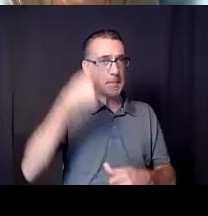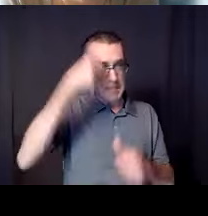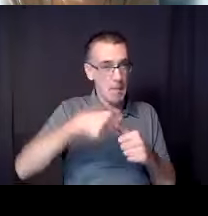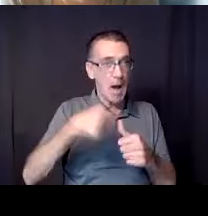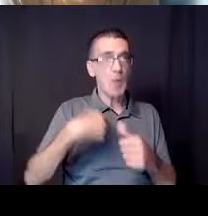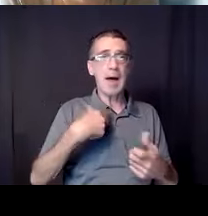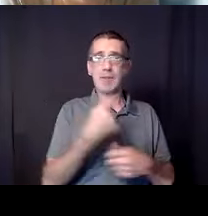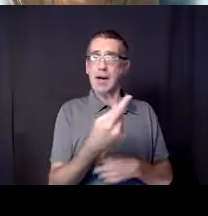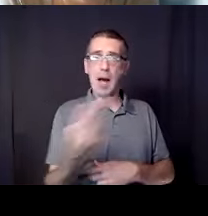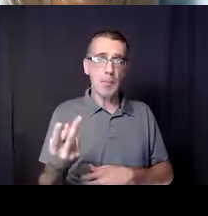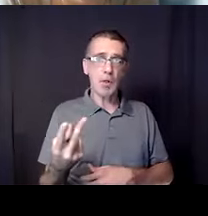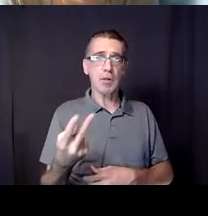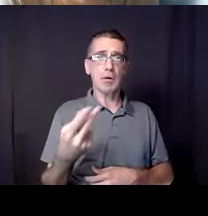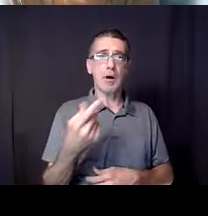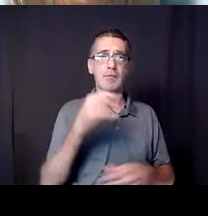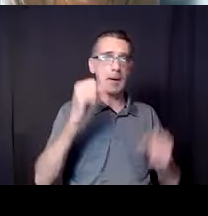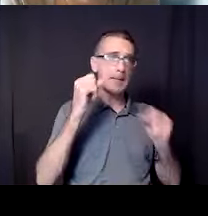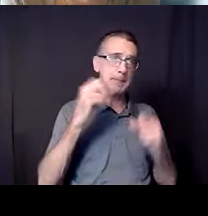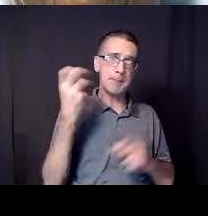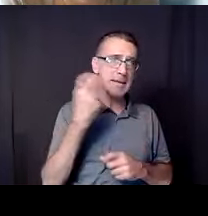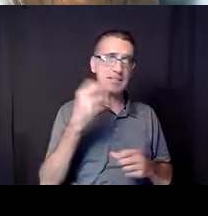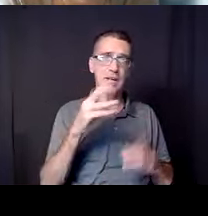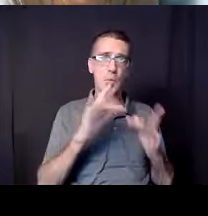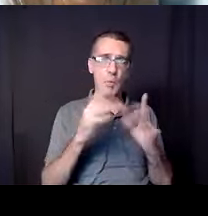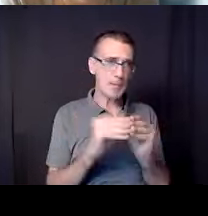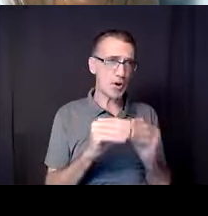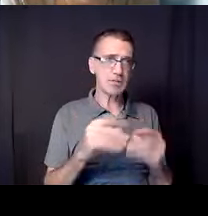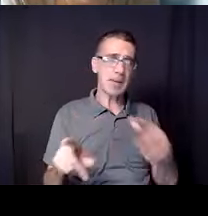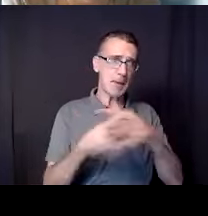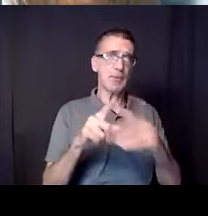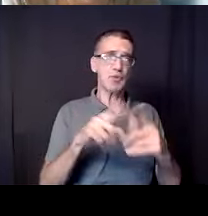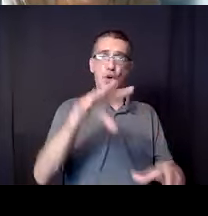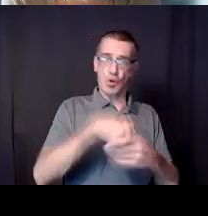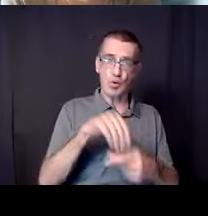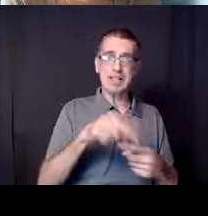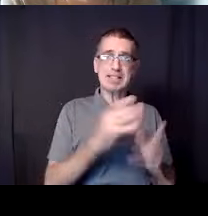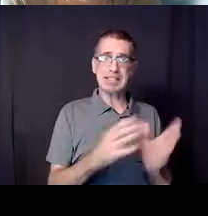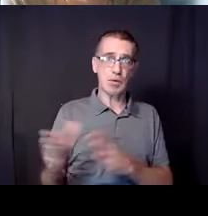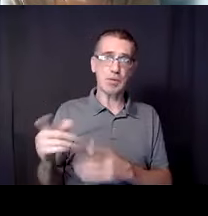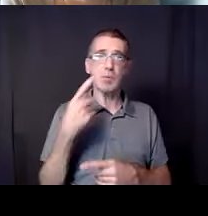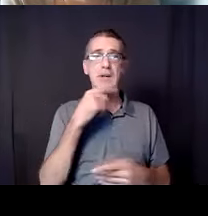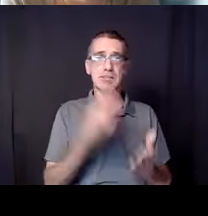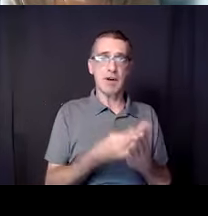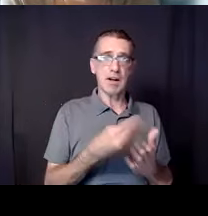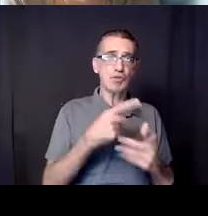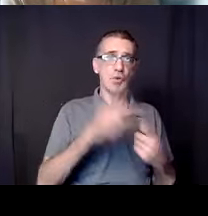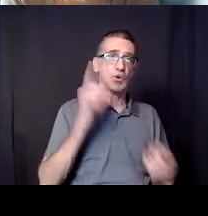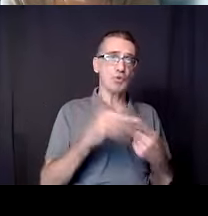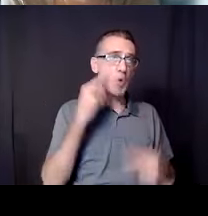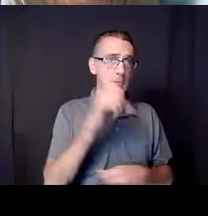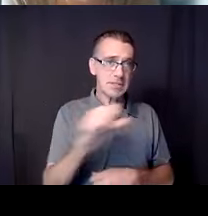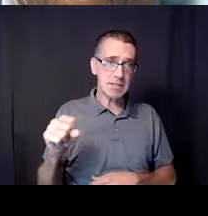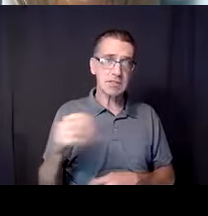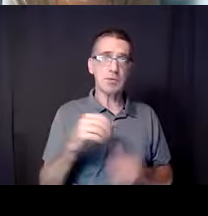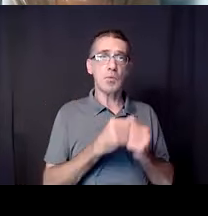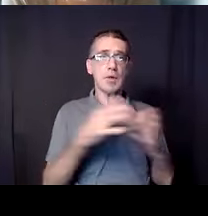we have a couple of amazing webinars coming up to include in this series. One is Funding to Reduce Homelessness